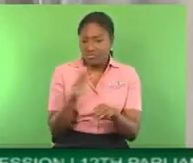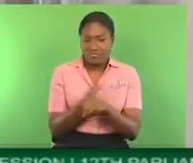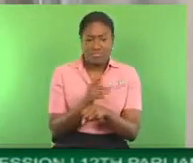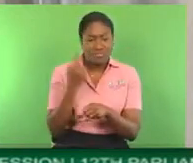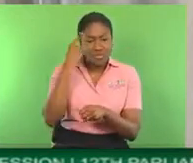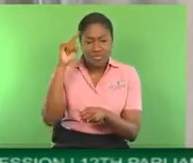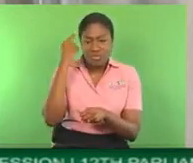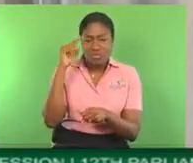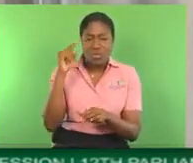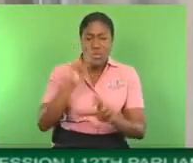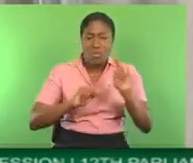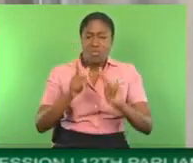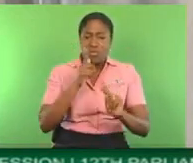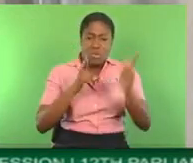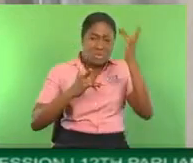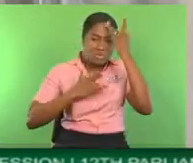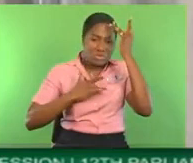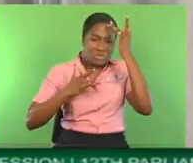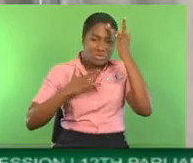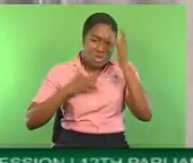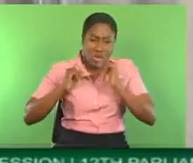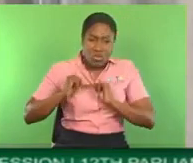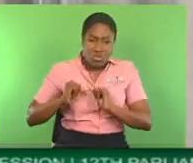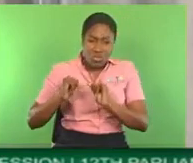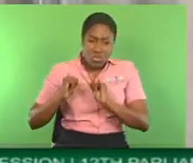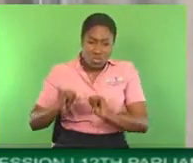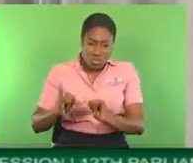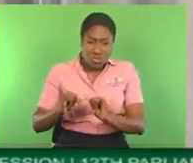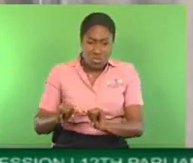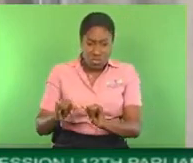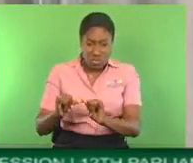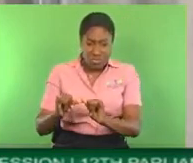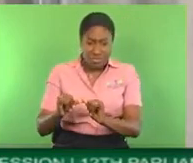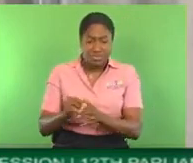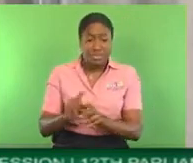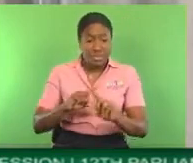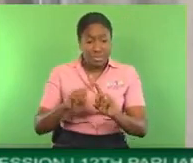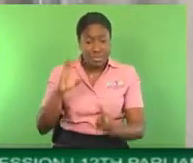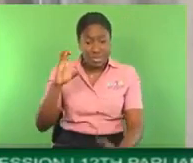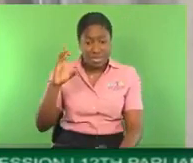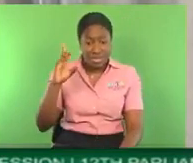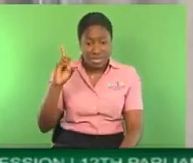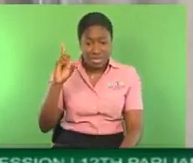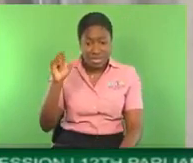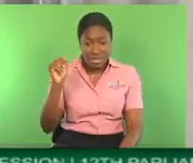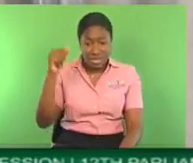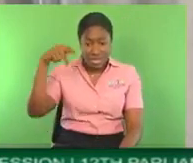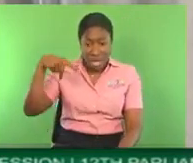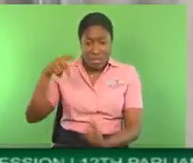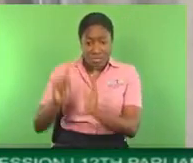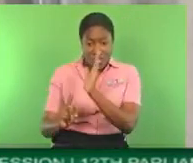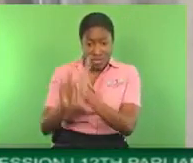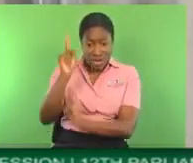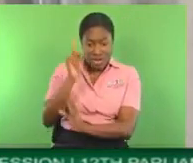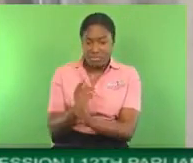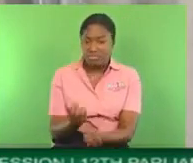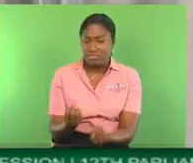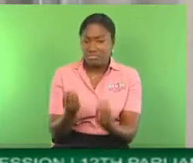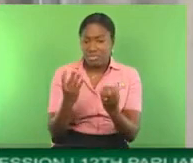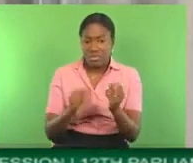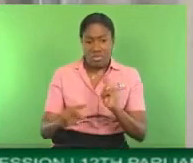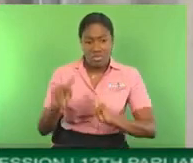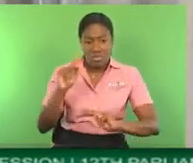Madam Speaker, I must remind the minister and the CDAP program is highly used by persons suffering from